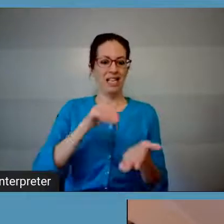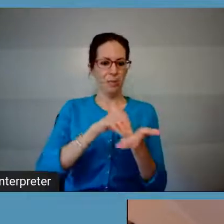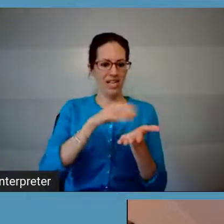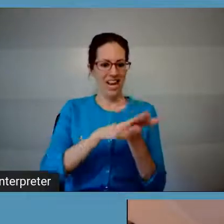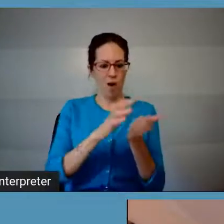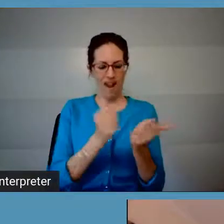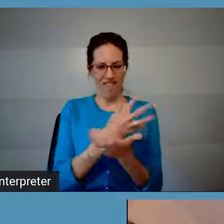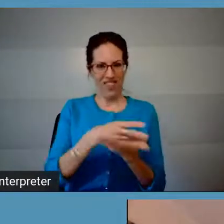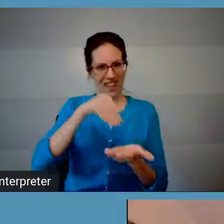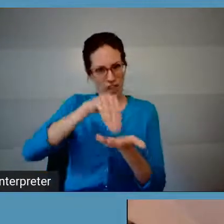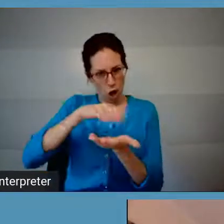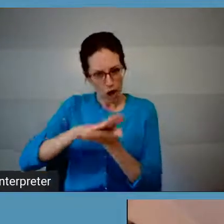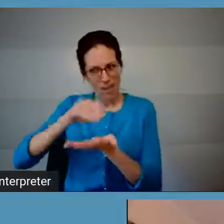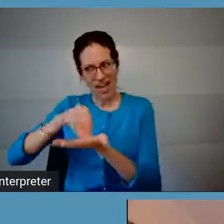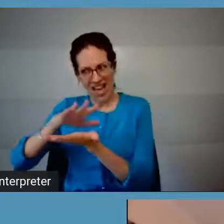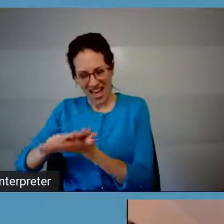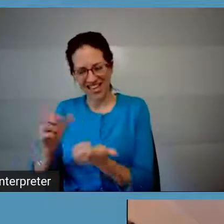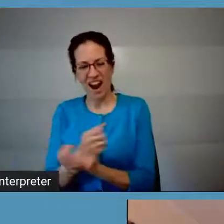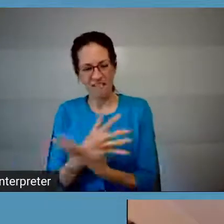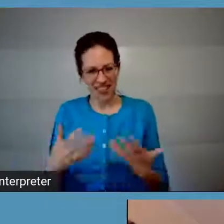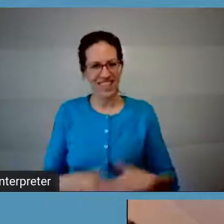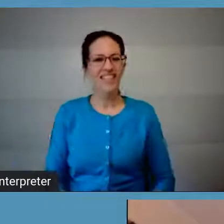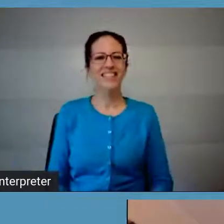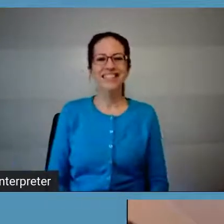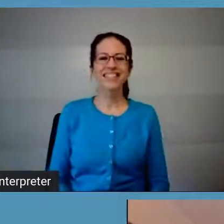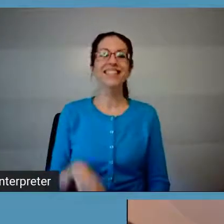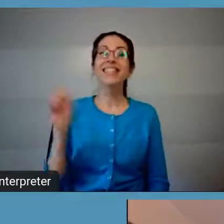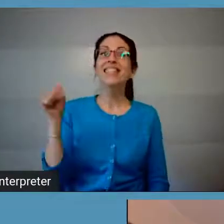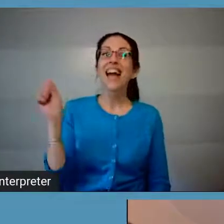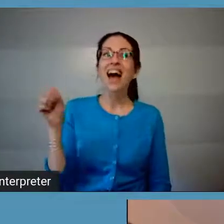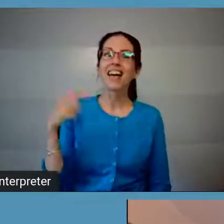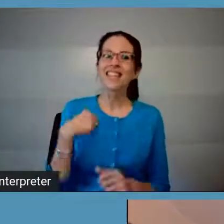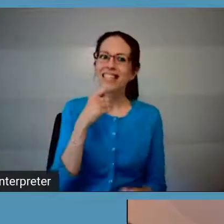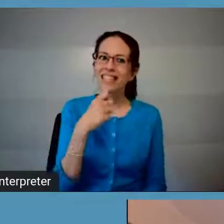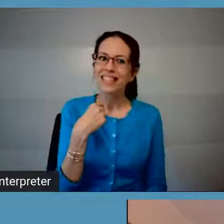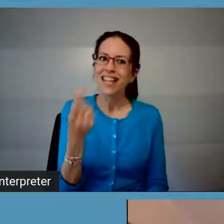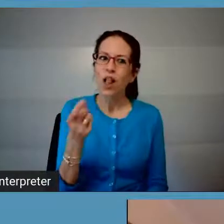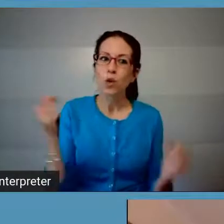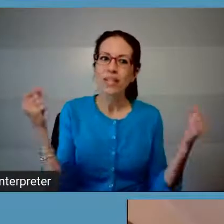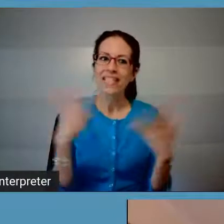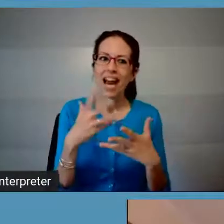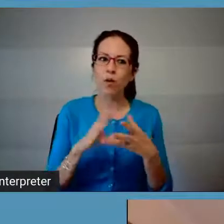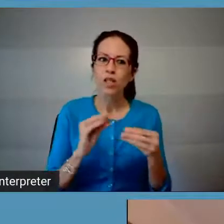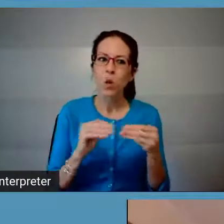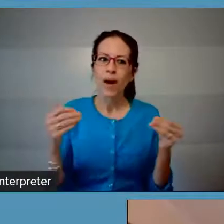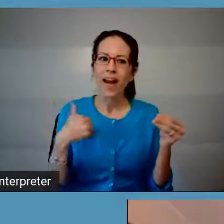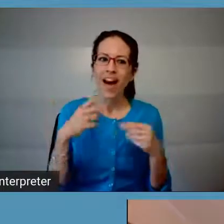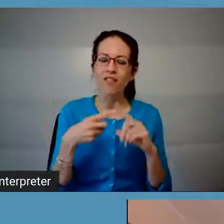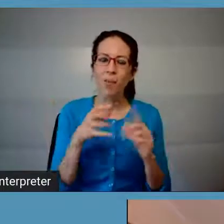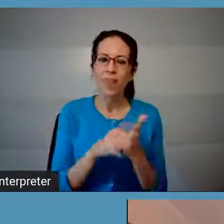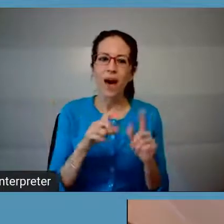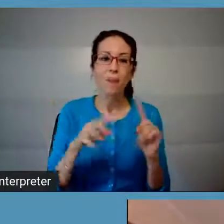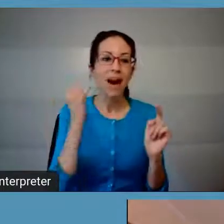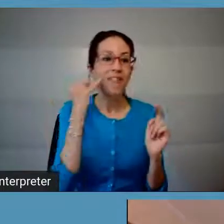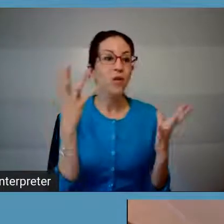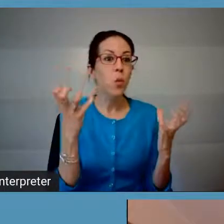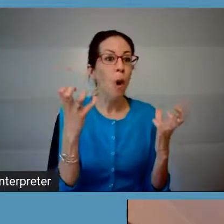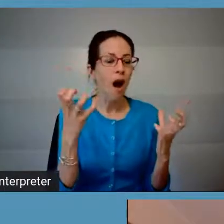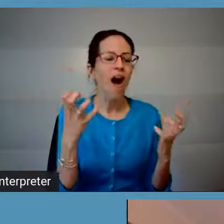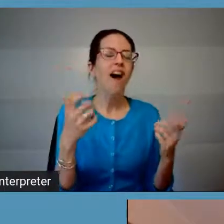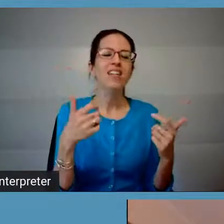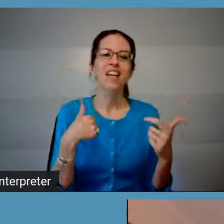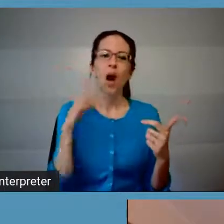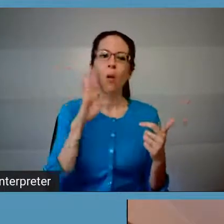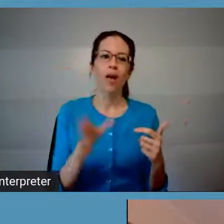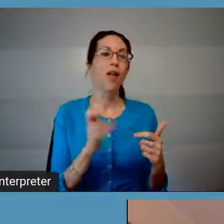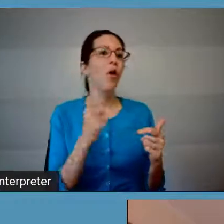everything. Yes, I didn't tell you the scary story I have about that, but if you want me to, I will. We can always save that for the end